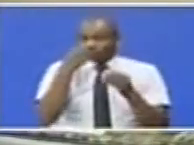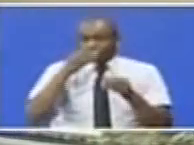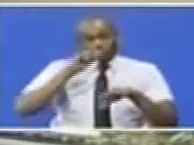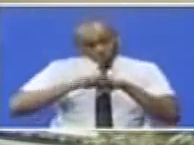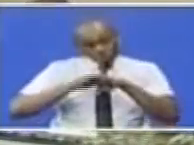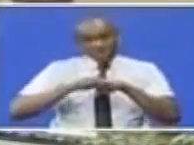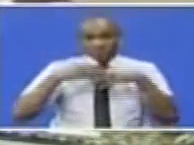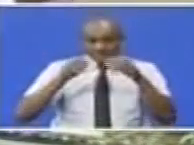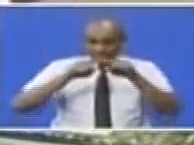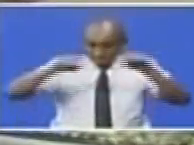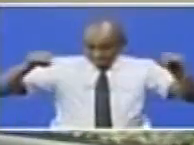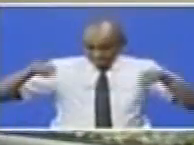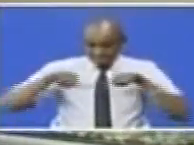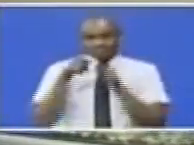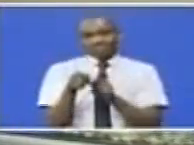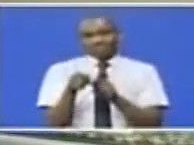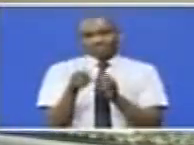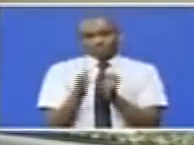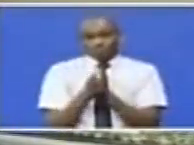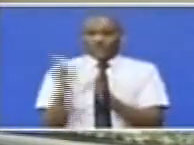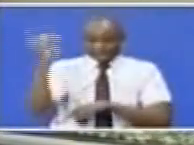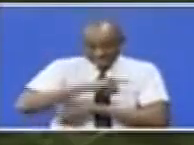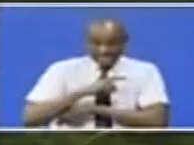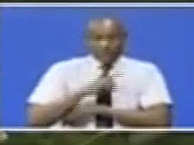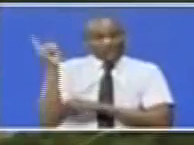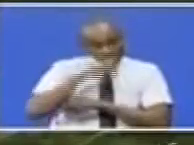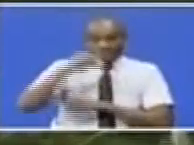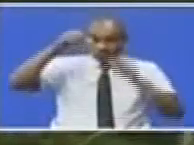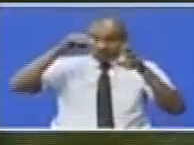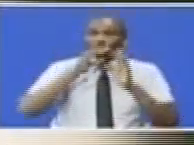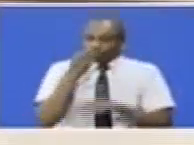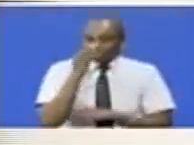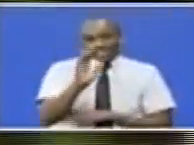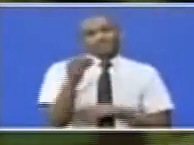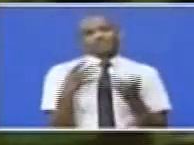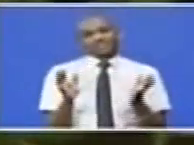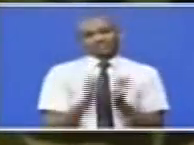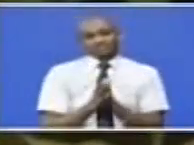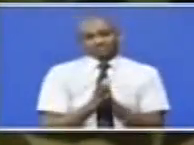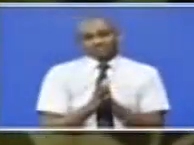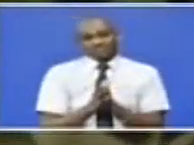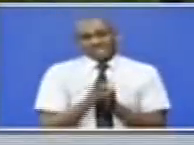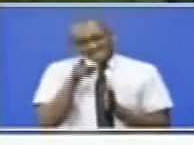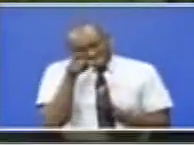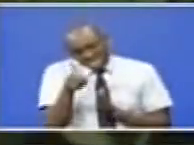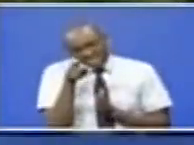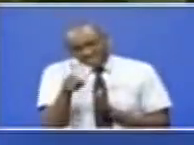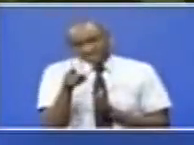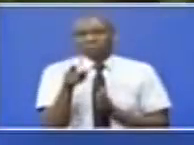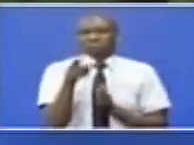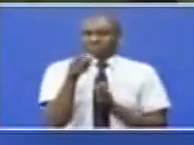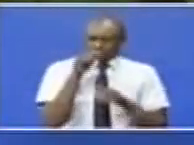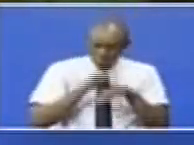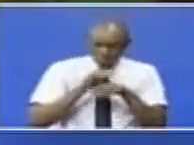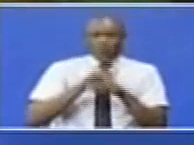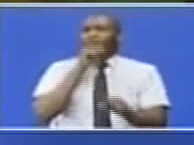So we feed them at least once per day. In other situations, you can feed them twice per day. Ornamental fish farming is highly